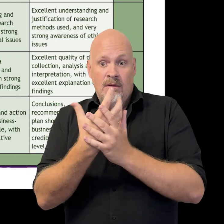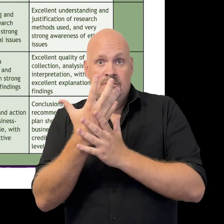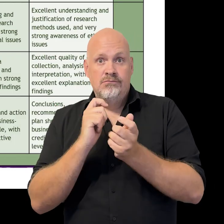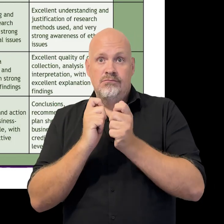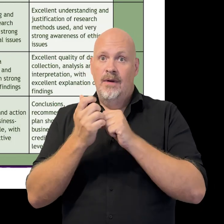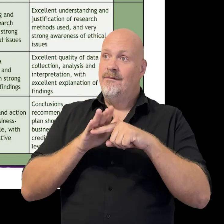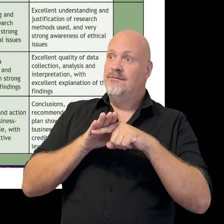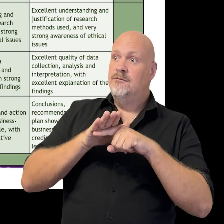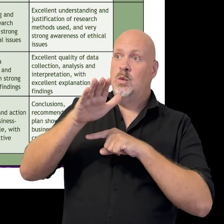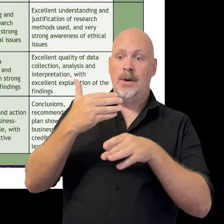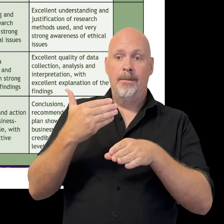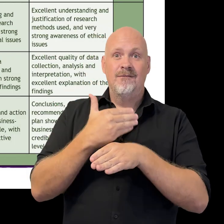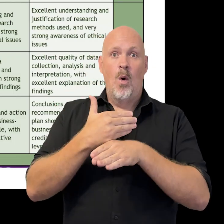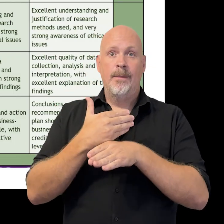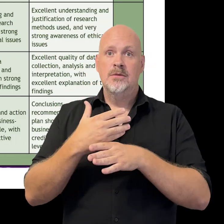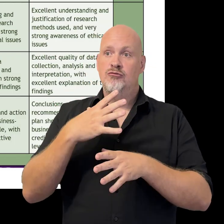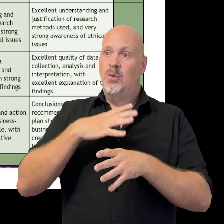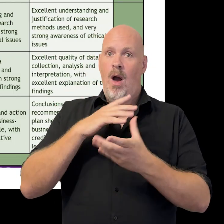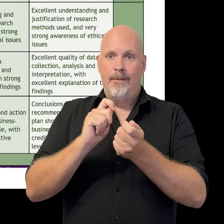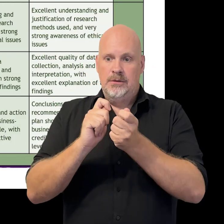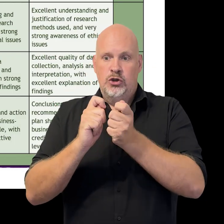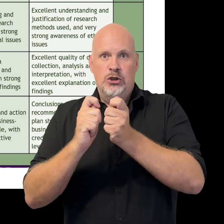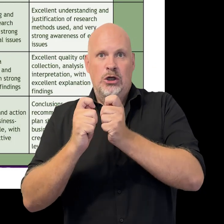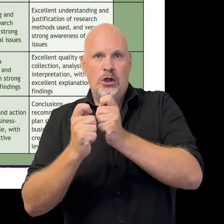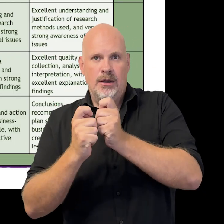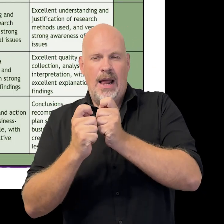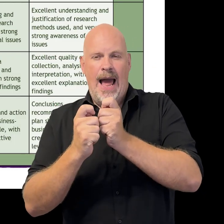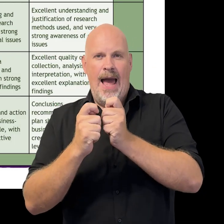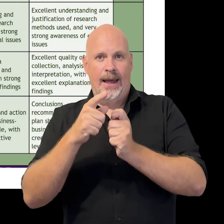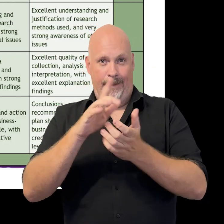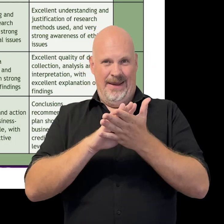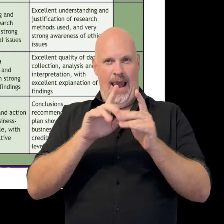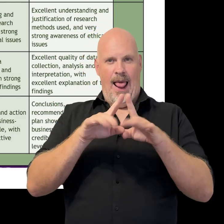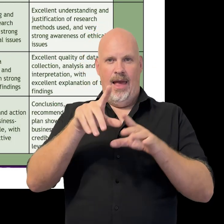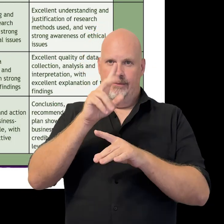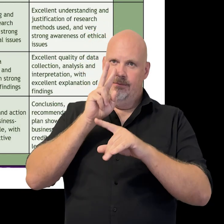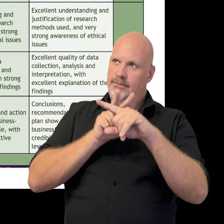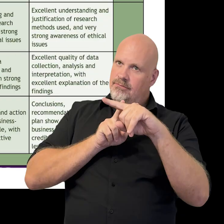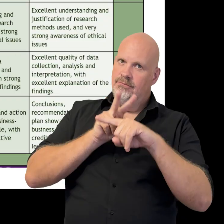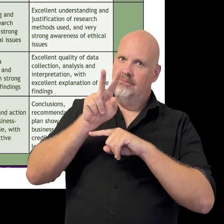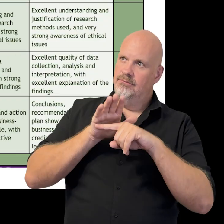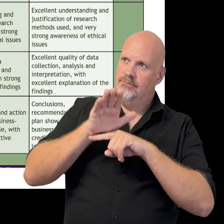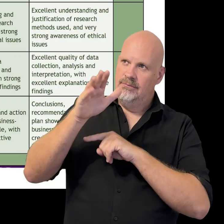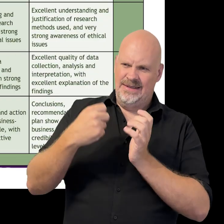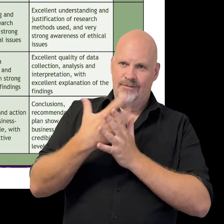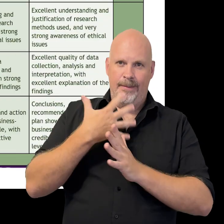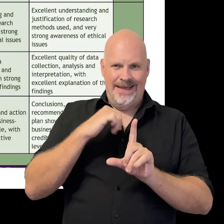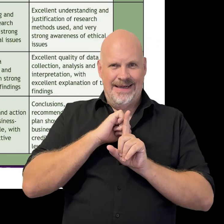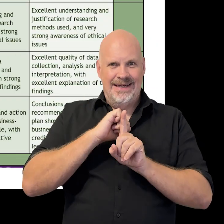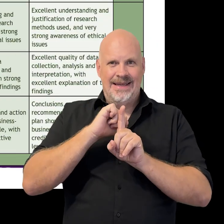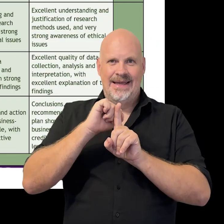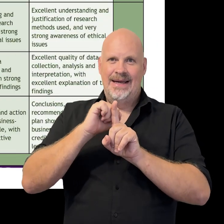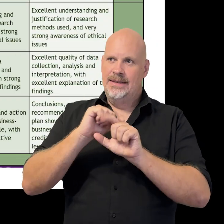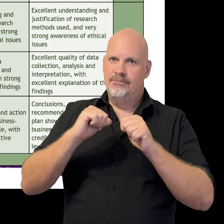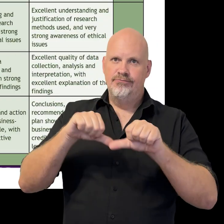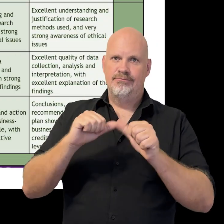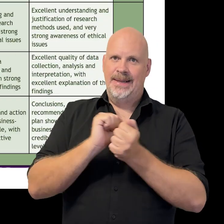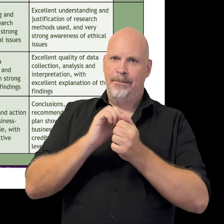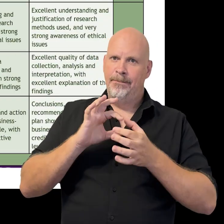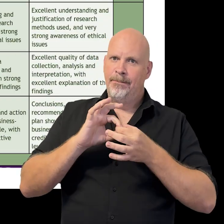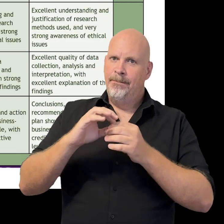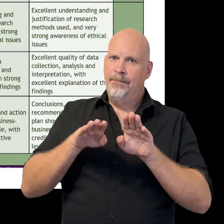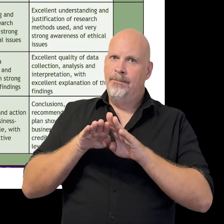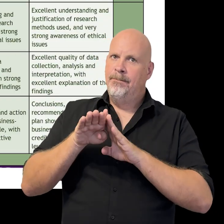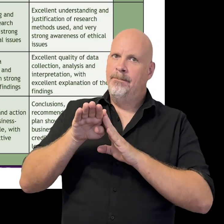that you actually refer to this, because gives you a bit more guidance in terms of what you need to do to create an